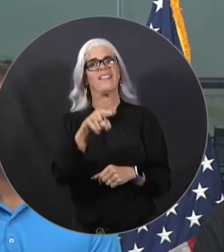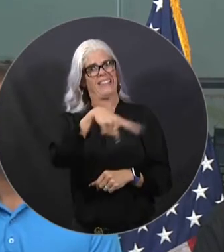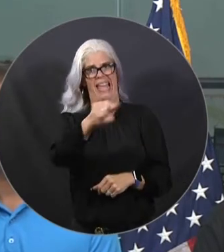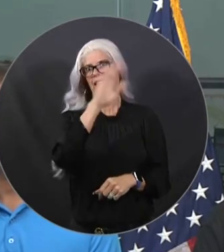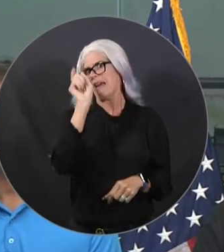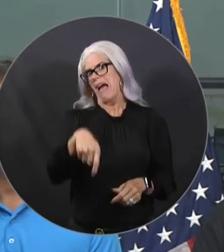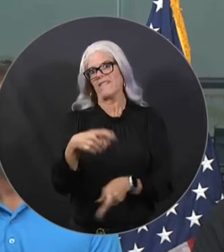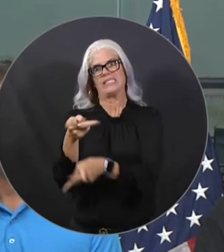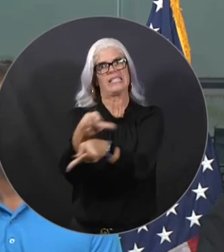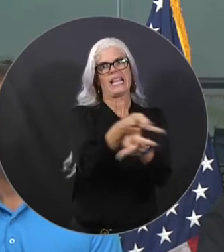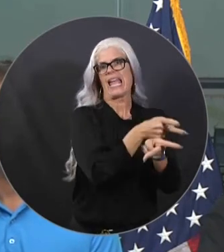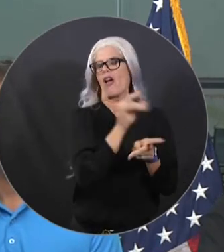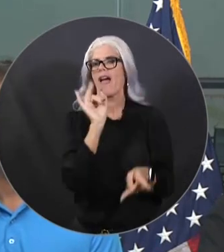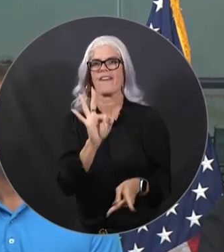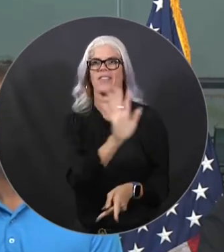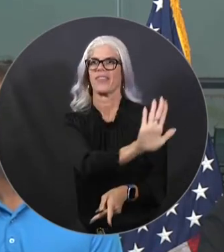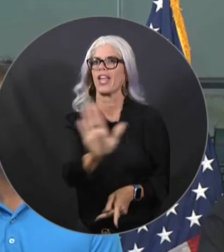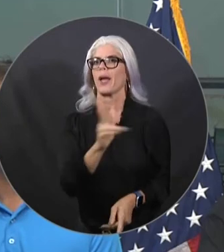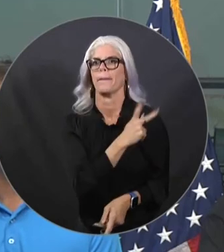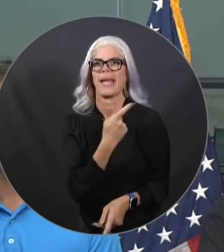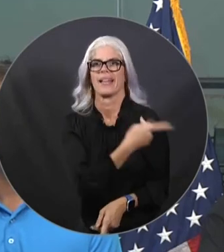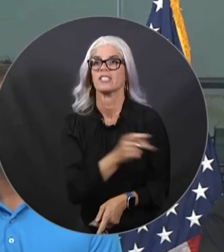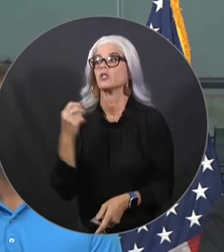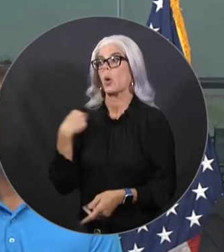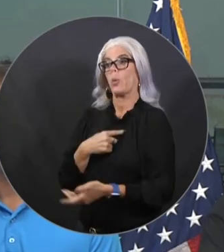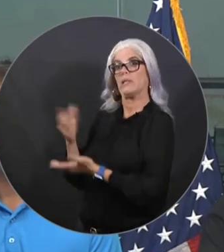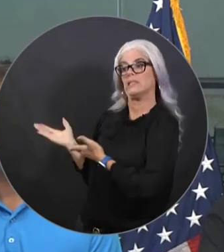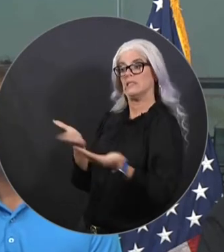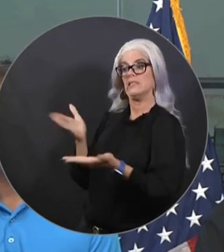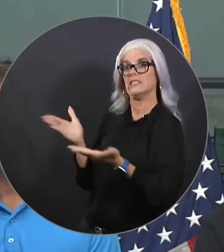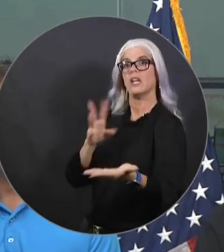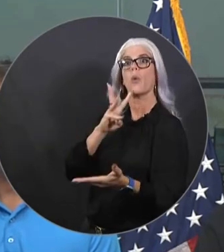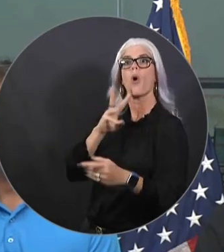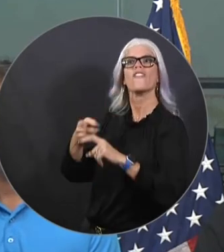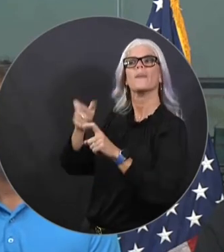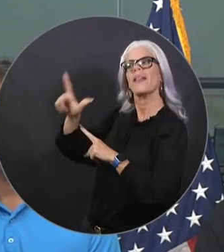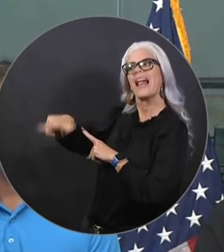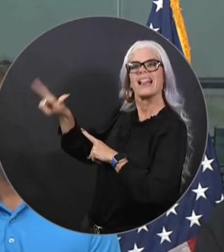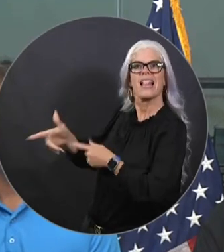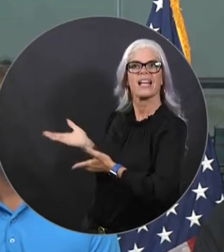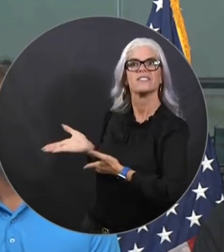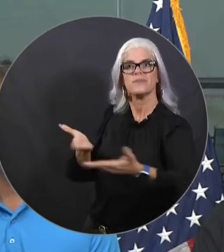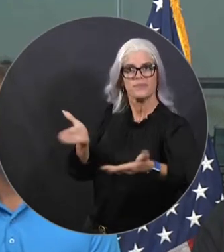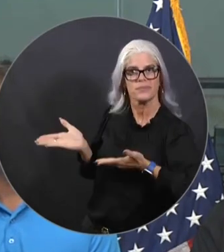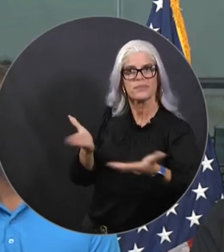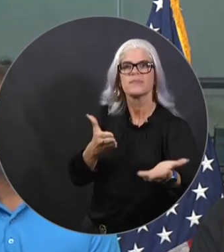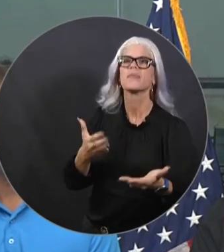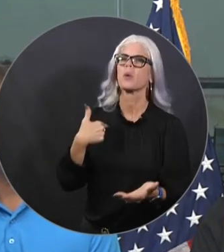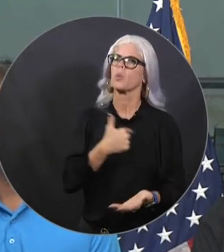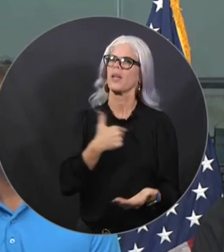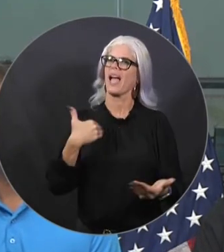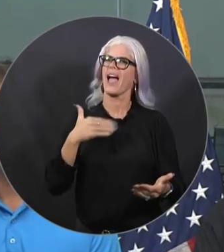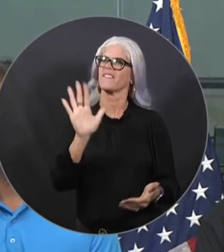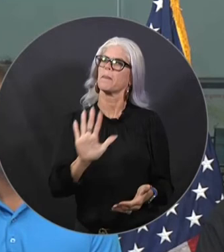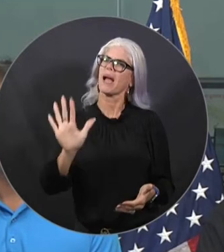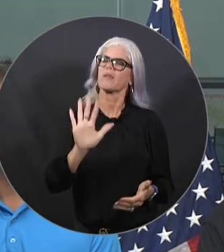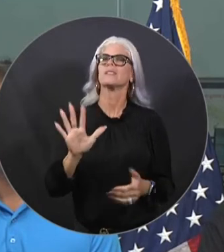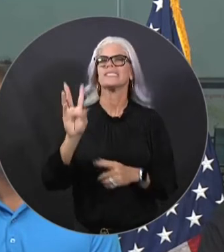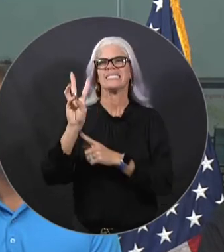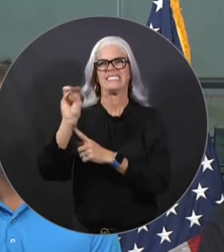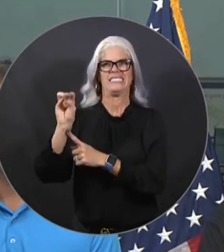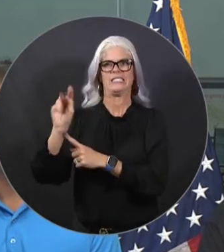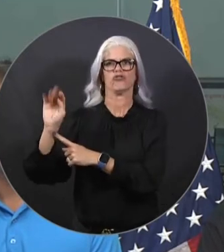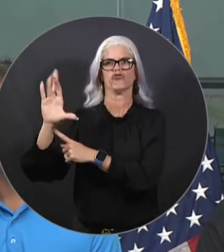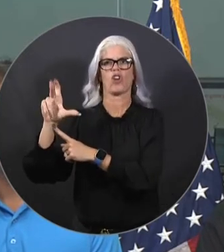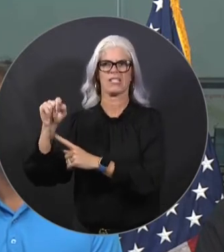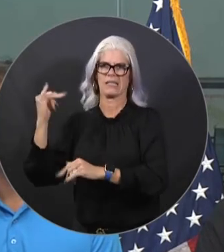into healthcare facilities. Right now, there are about 20 trucks en route with 60,000 gallons of water for a total of 1.2 million gallons of water.